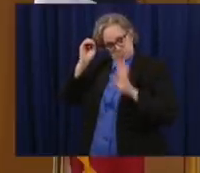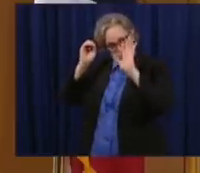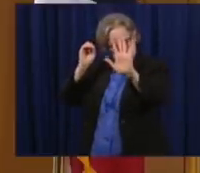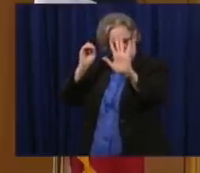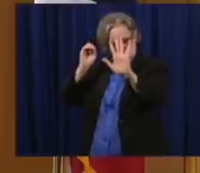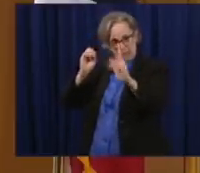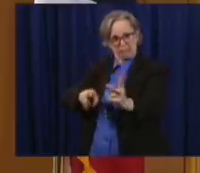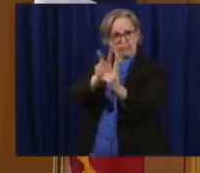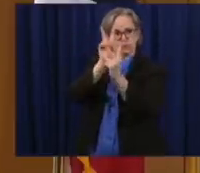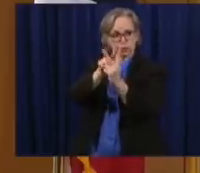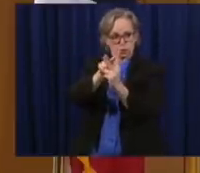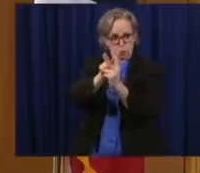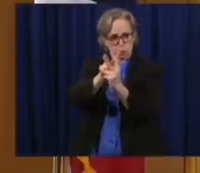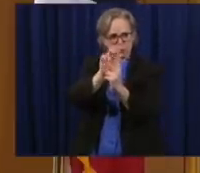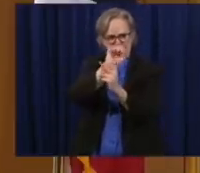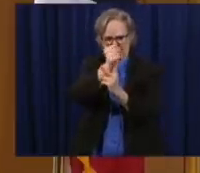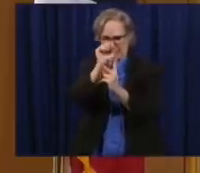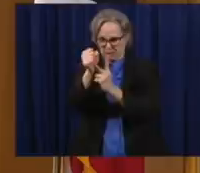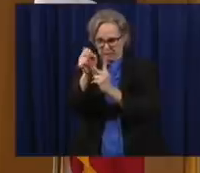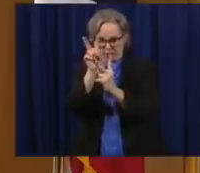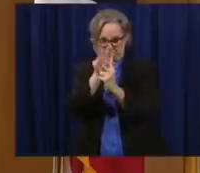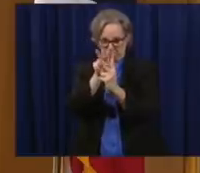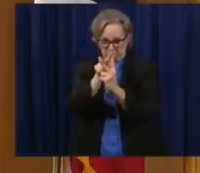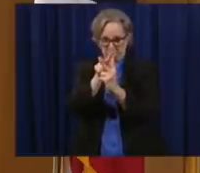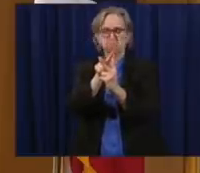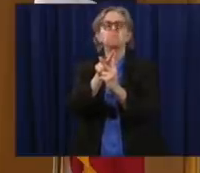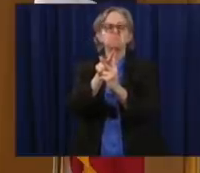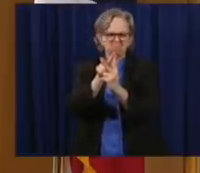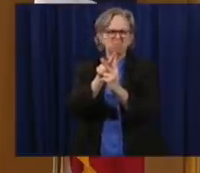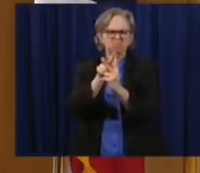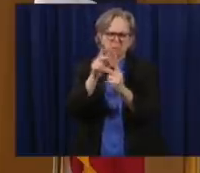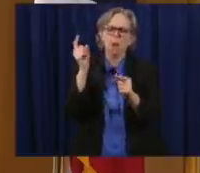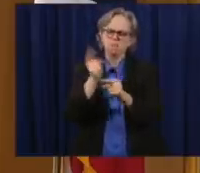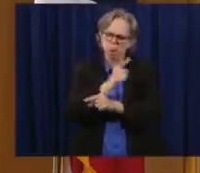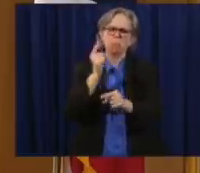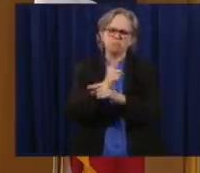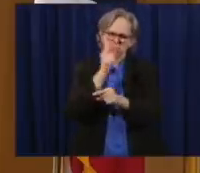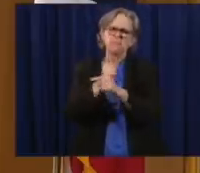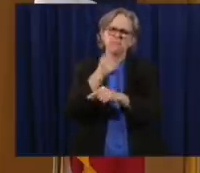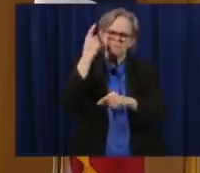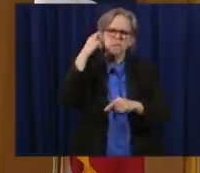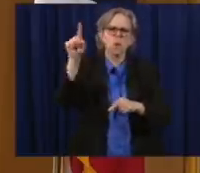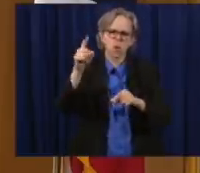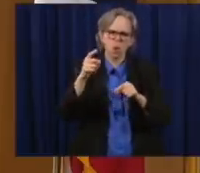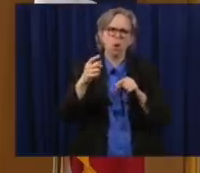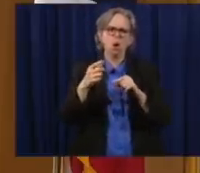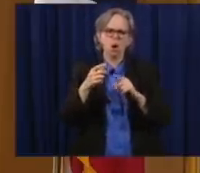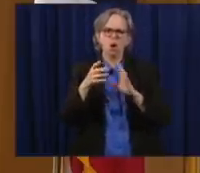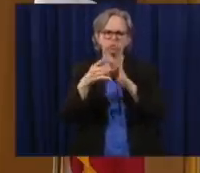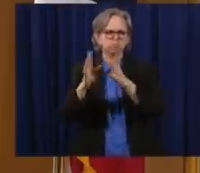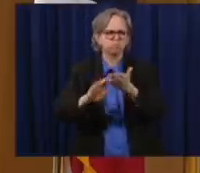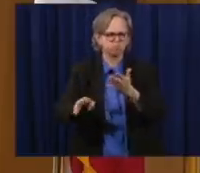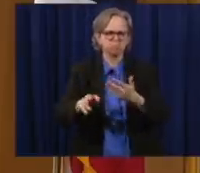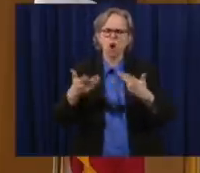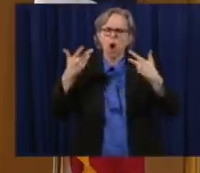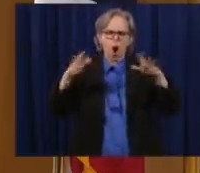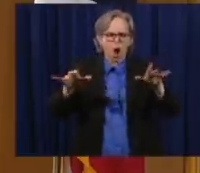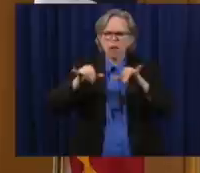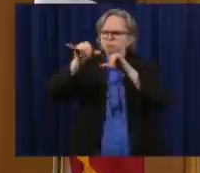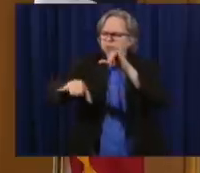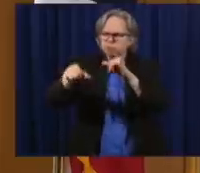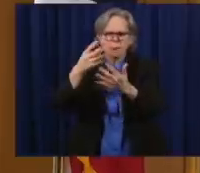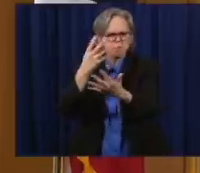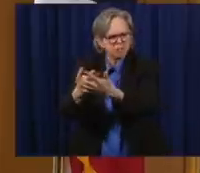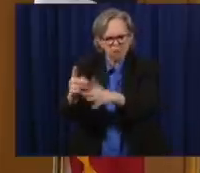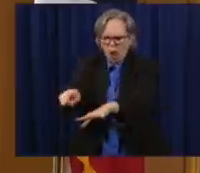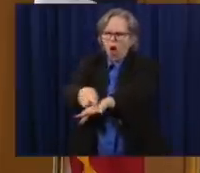cases, that this was appropriate after the period of time that they had served in prison to